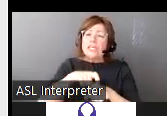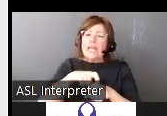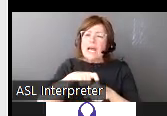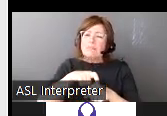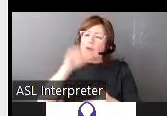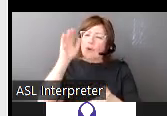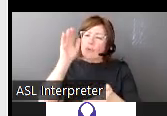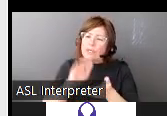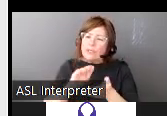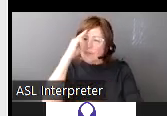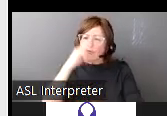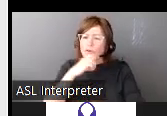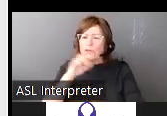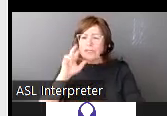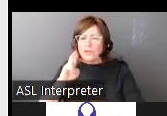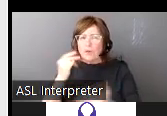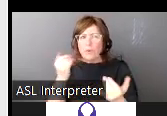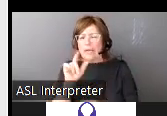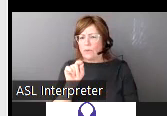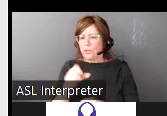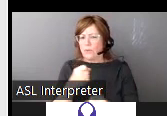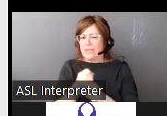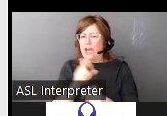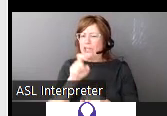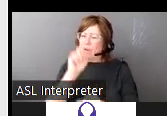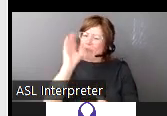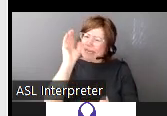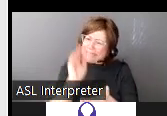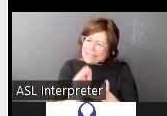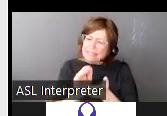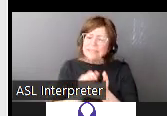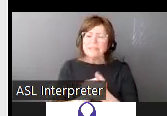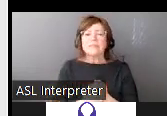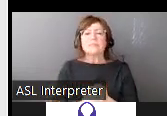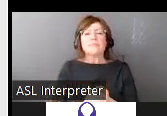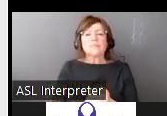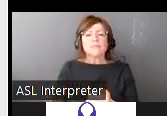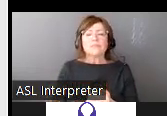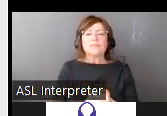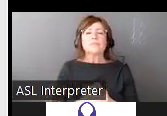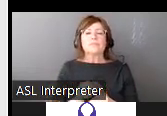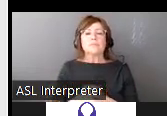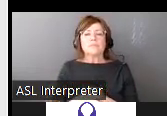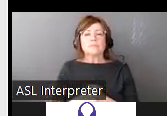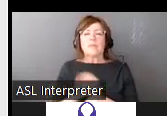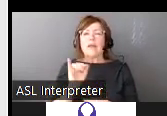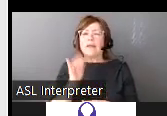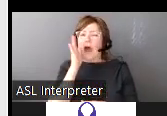seniors because currently it's 20 years, right? So shortening the length of sponsorship so